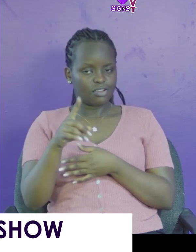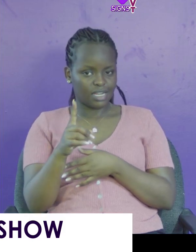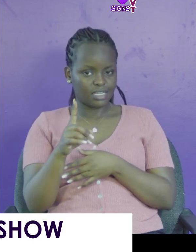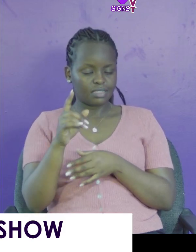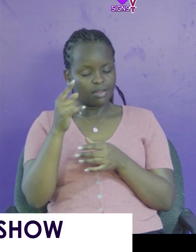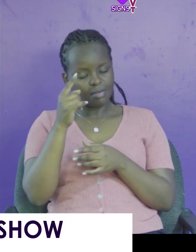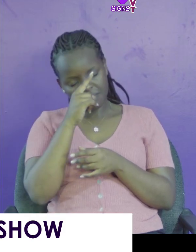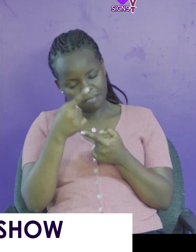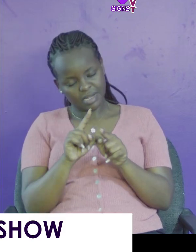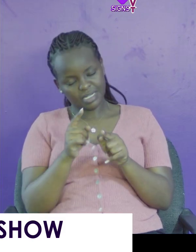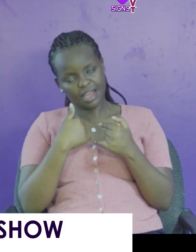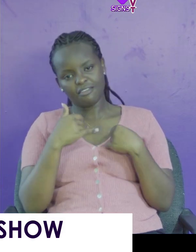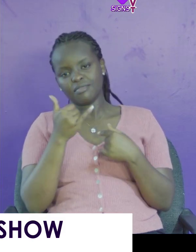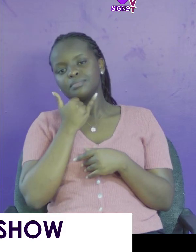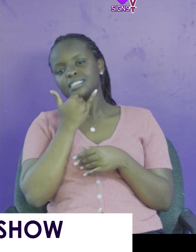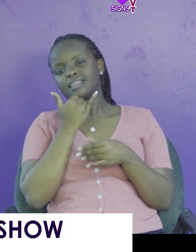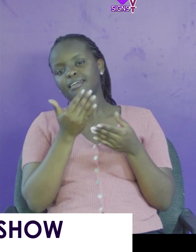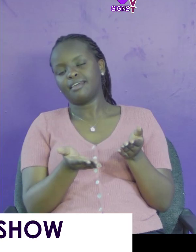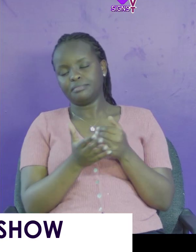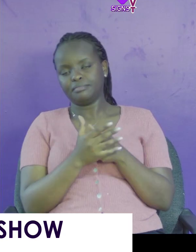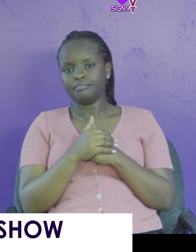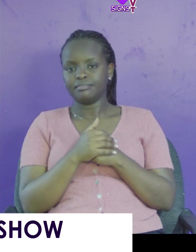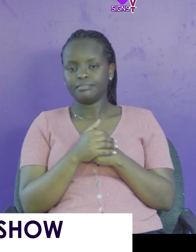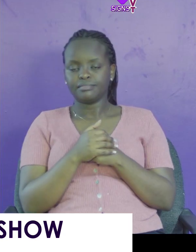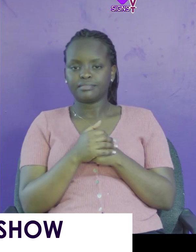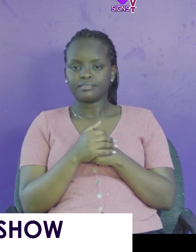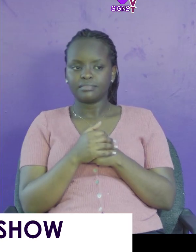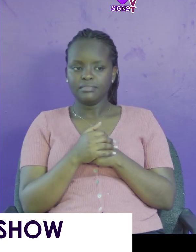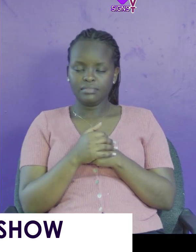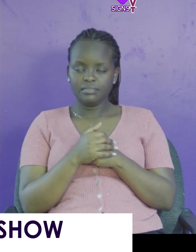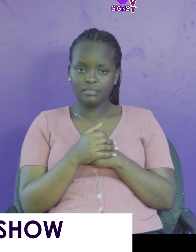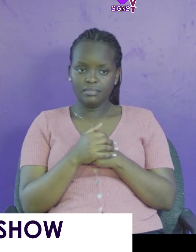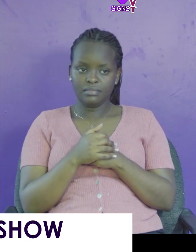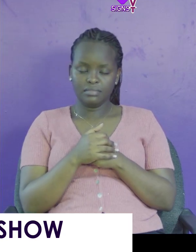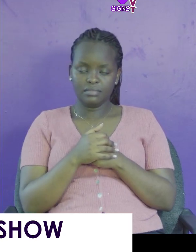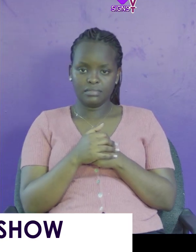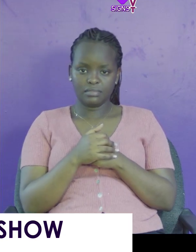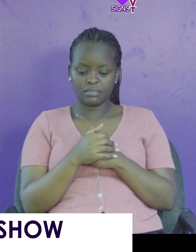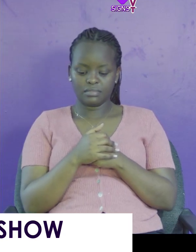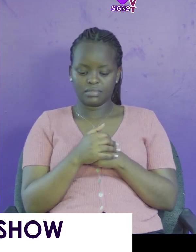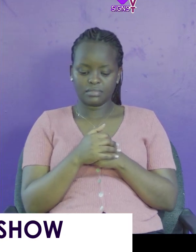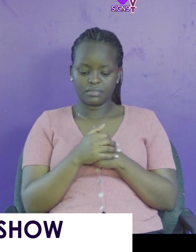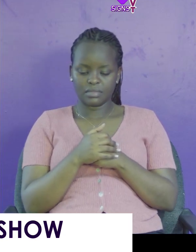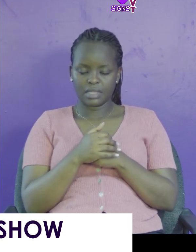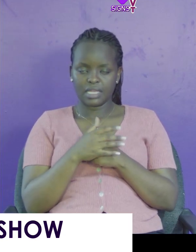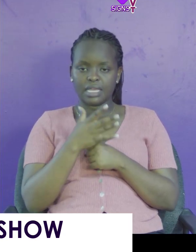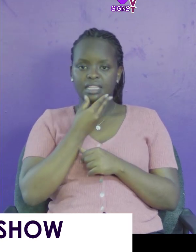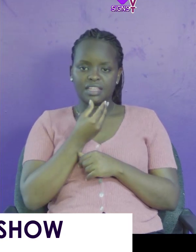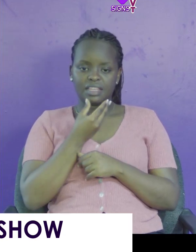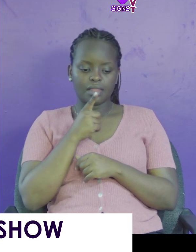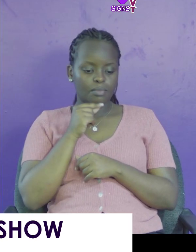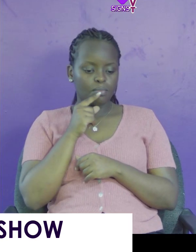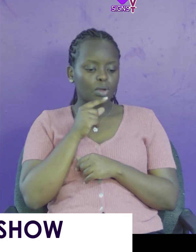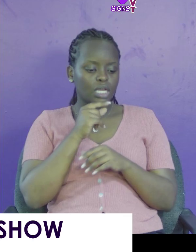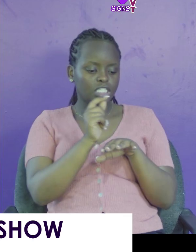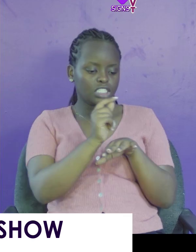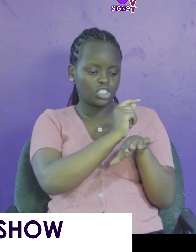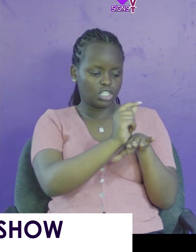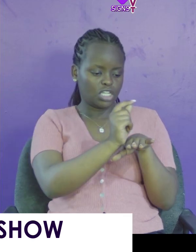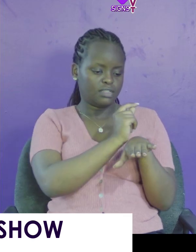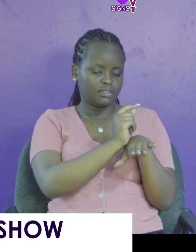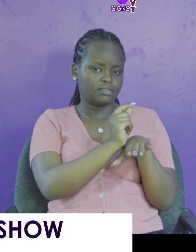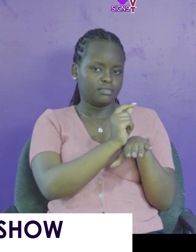the, you have classes where the boy child is being trained. Is it an error to